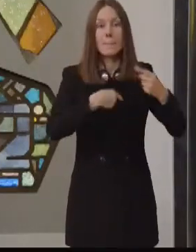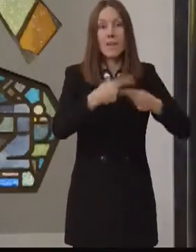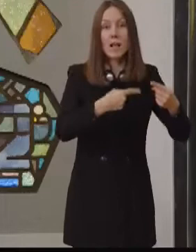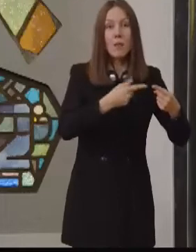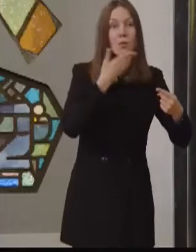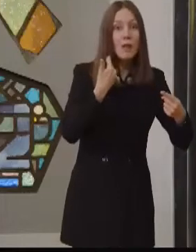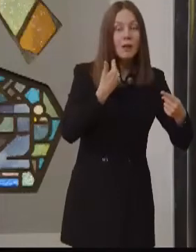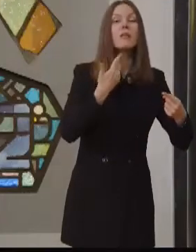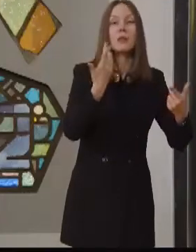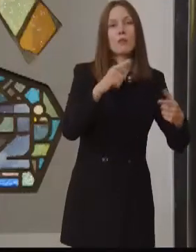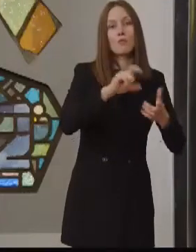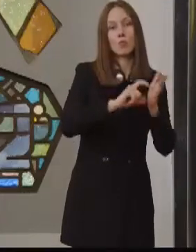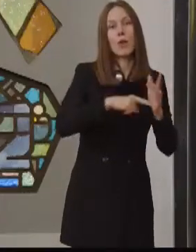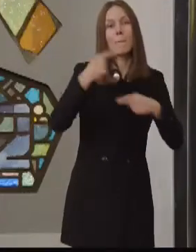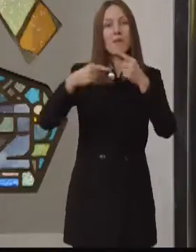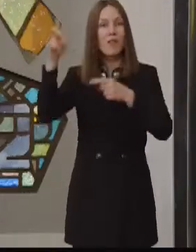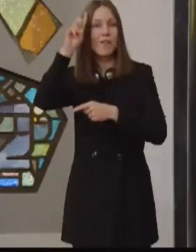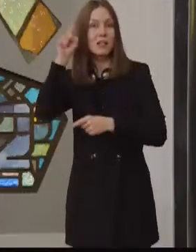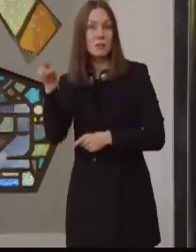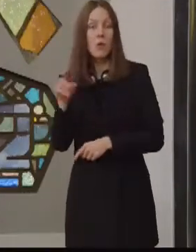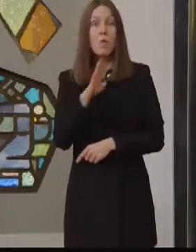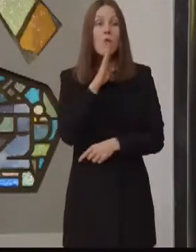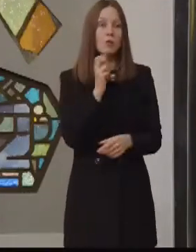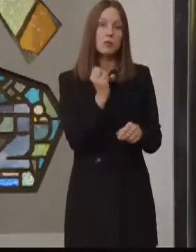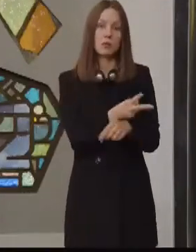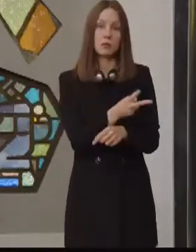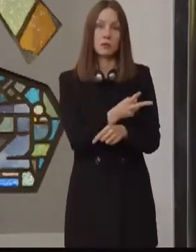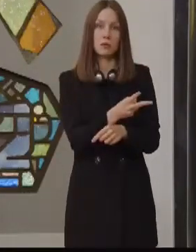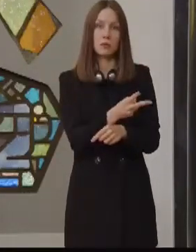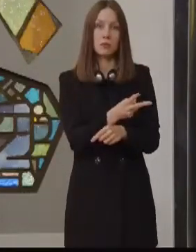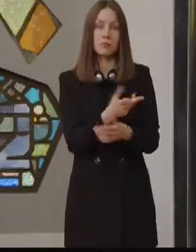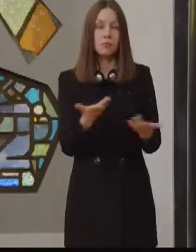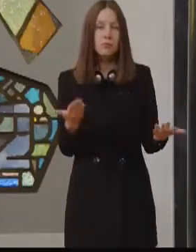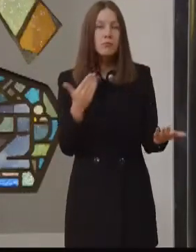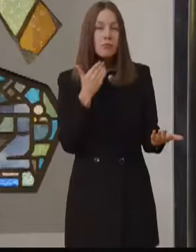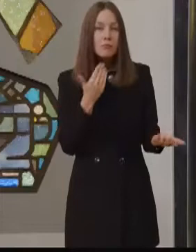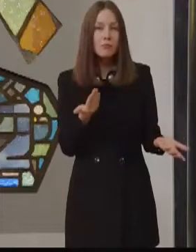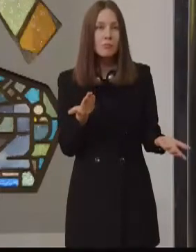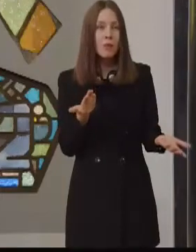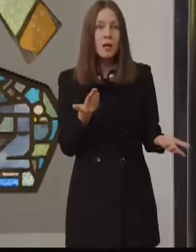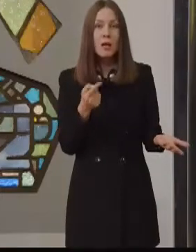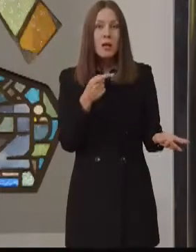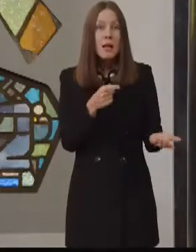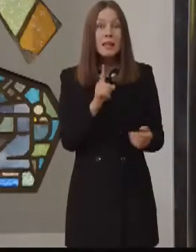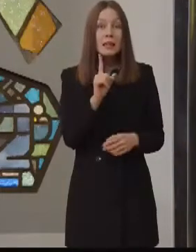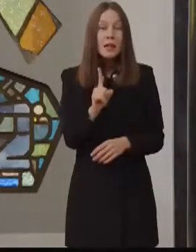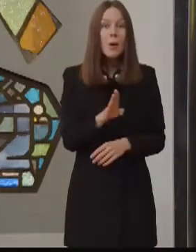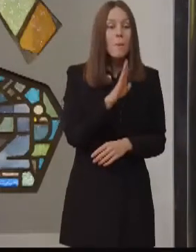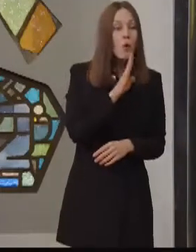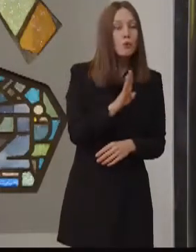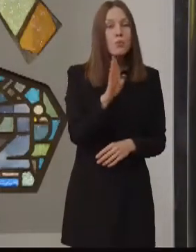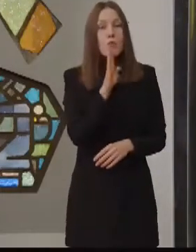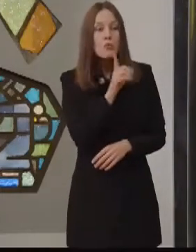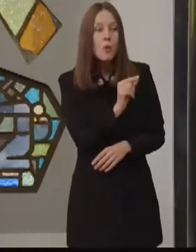live in a marriage, and a husband died or a man died, and this